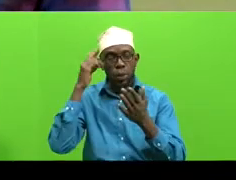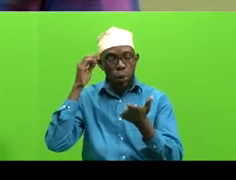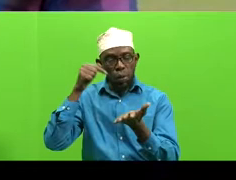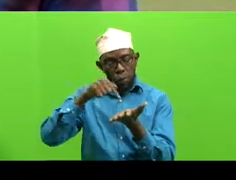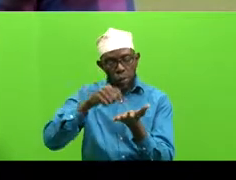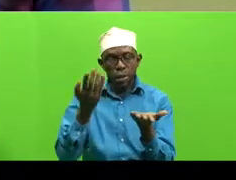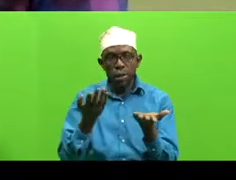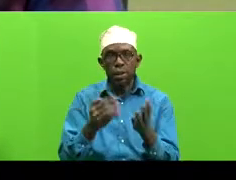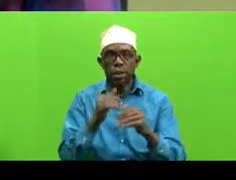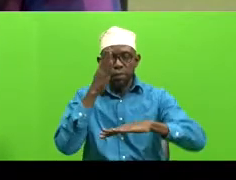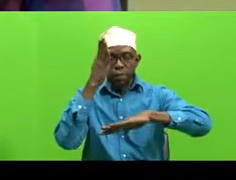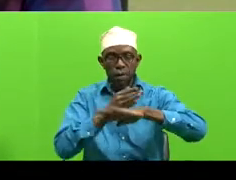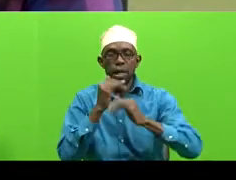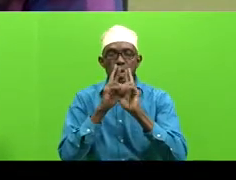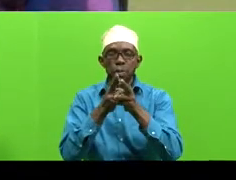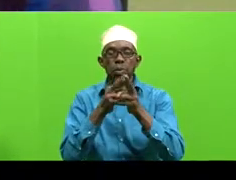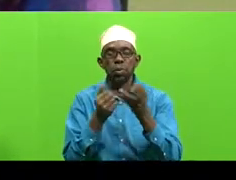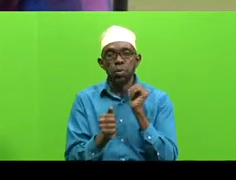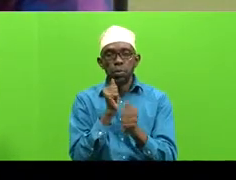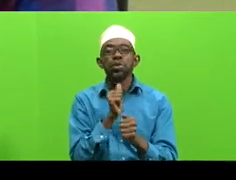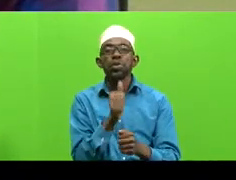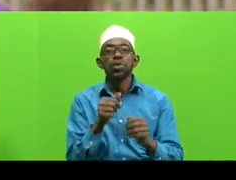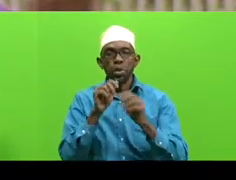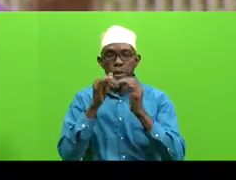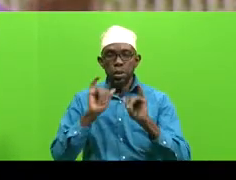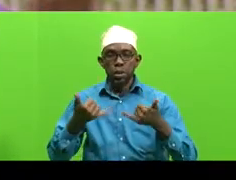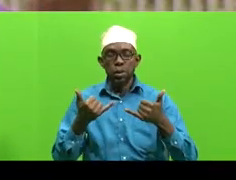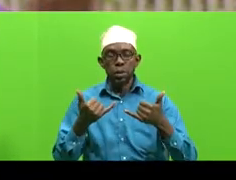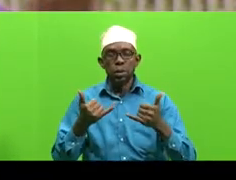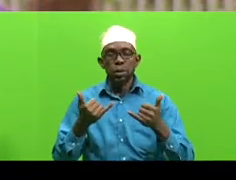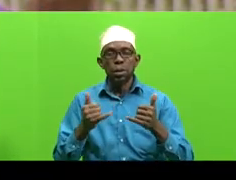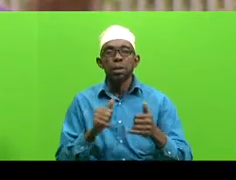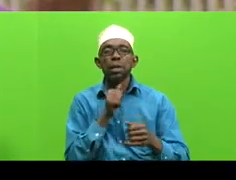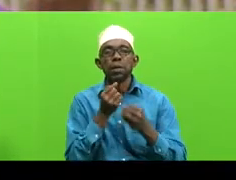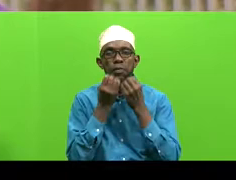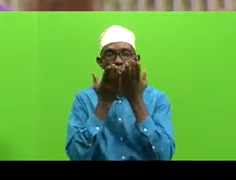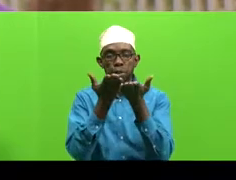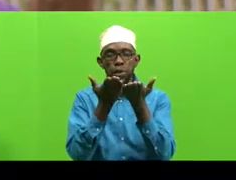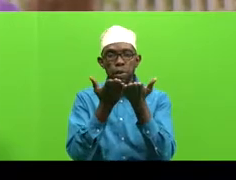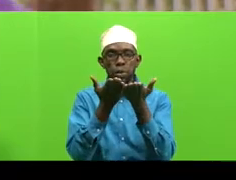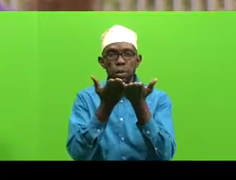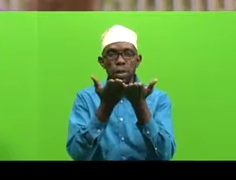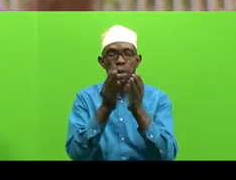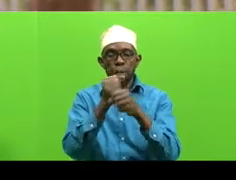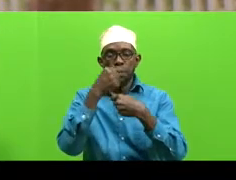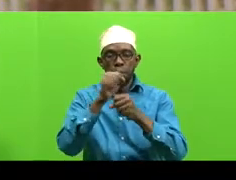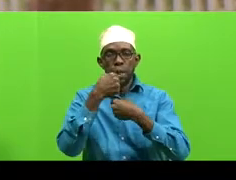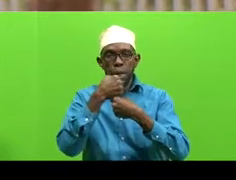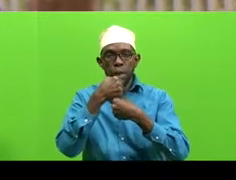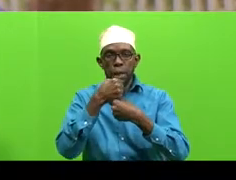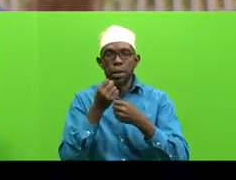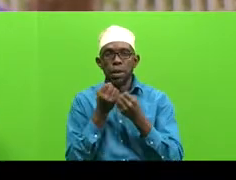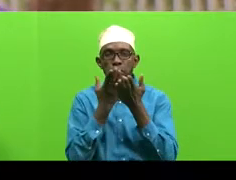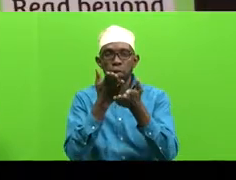me, my personal definition would be, it is not news. It is an information deliberately created to